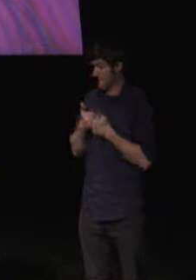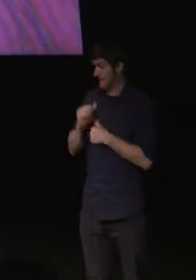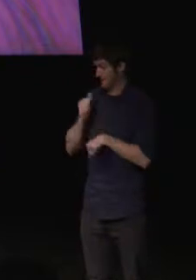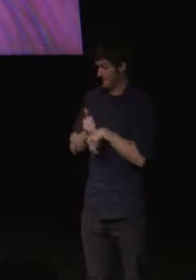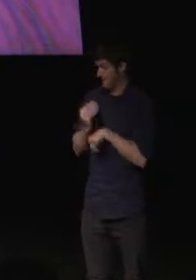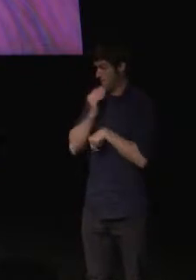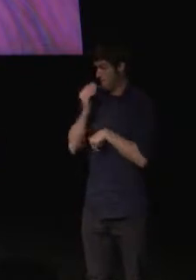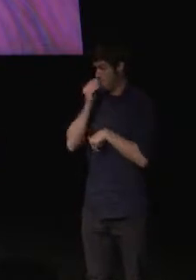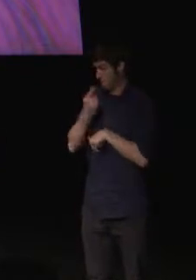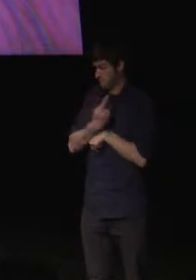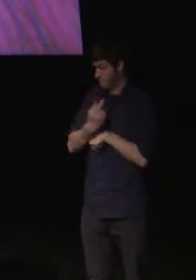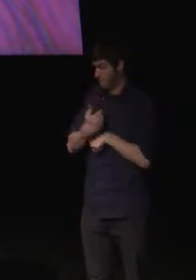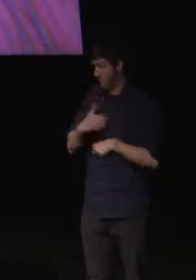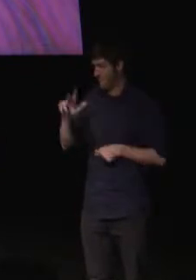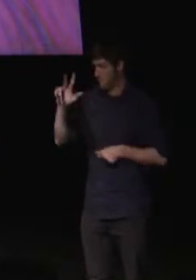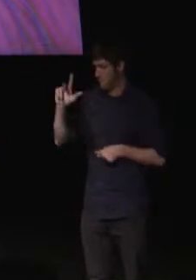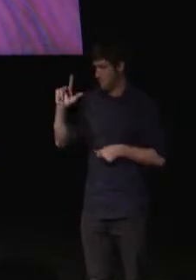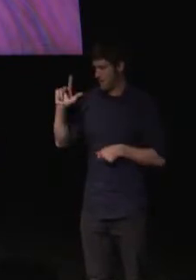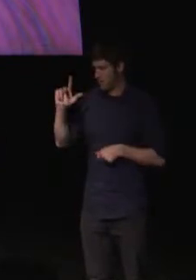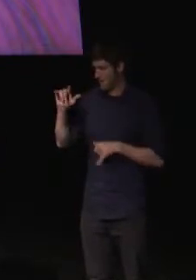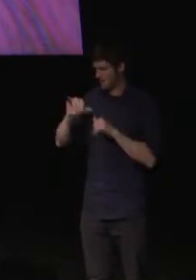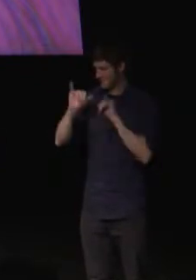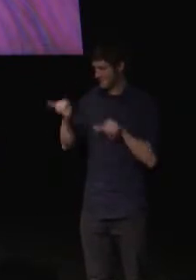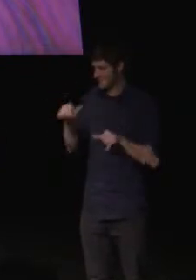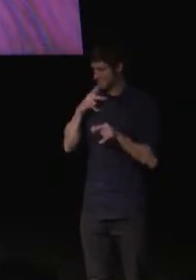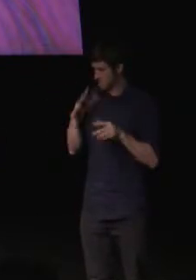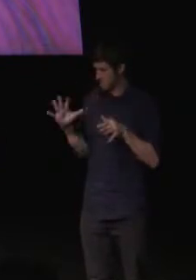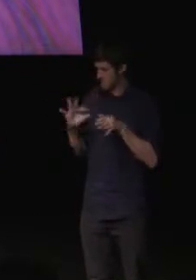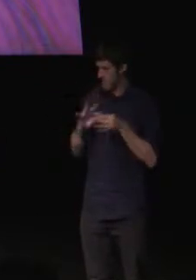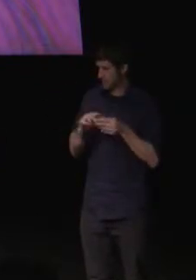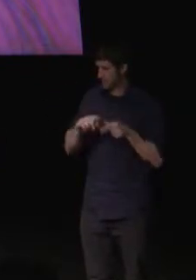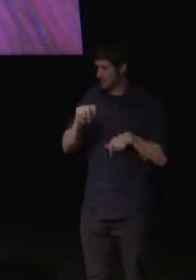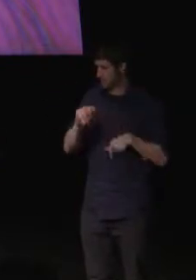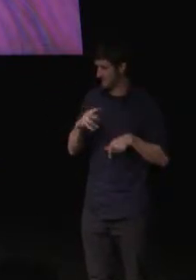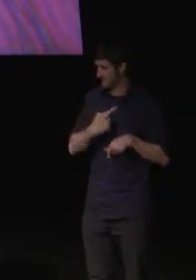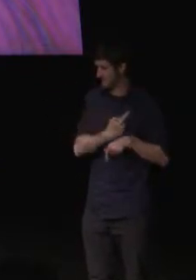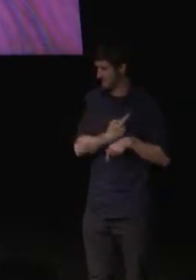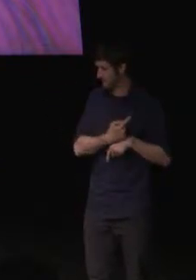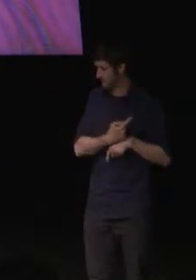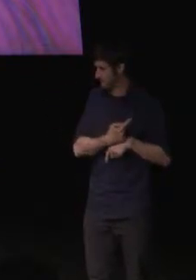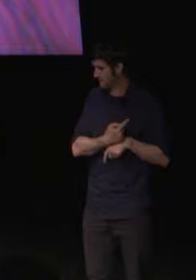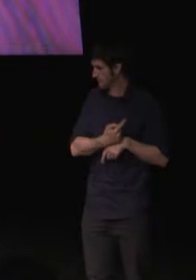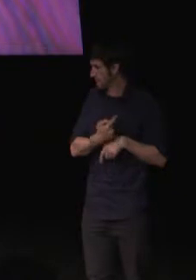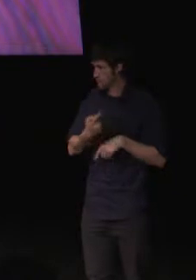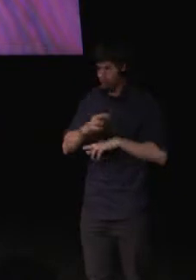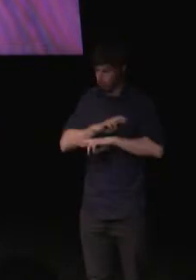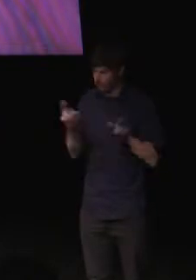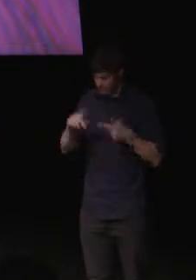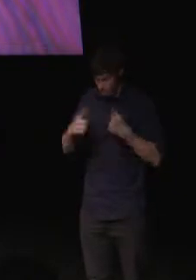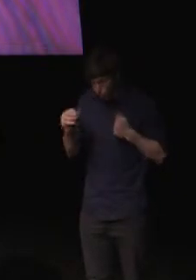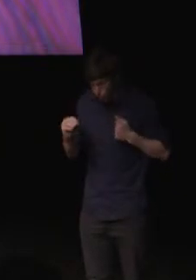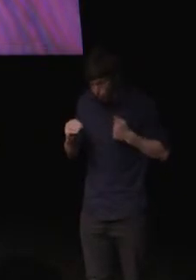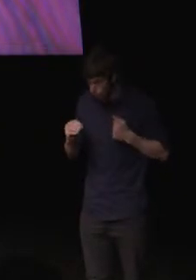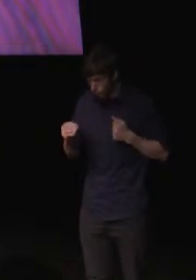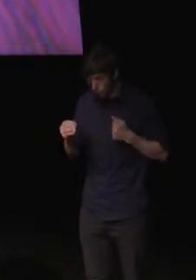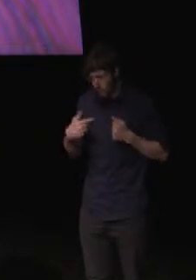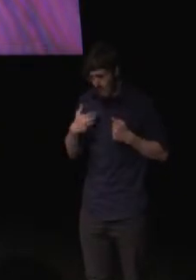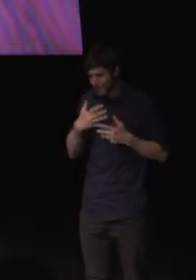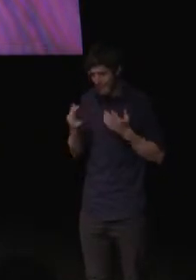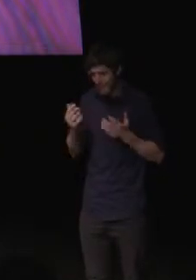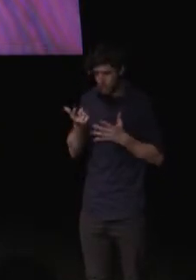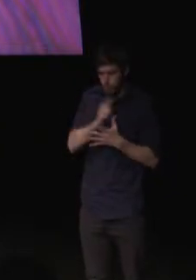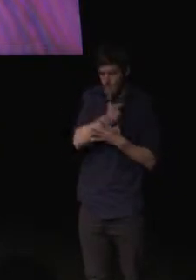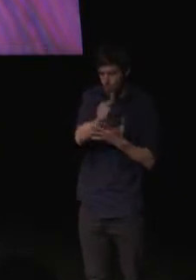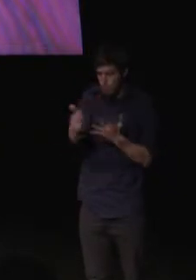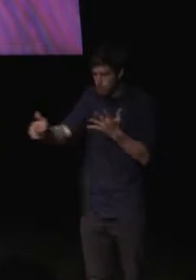actually 23 systems plugged into that TV. And then they're ready to go. They're not. I have like a bunch of switchers, so